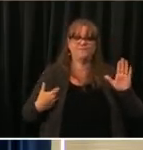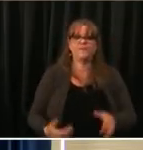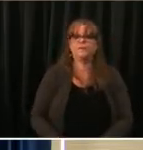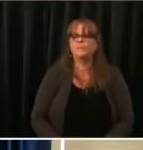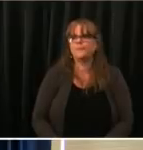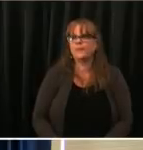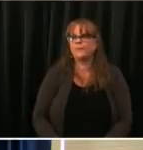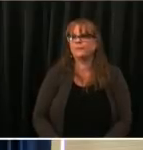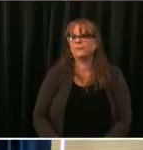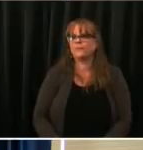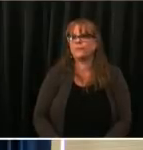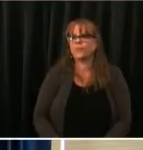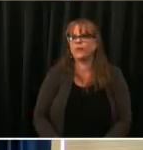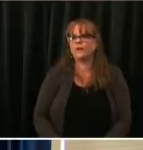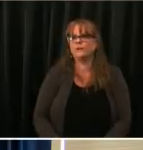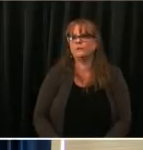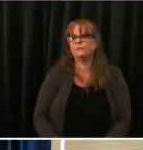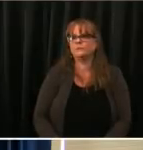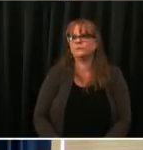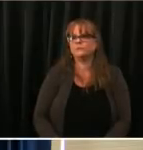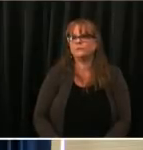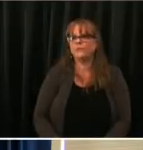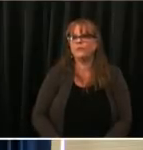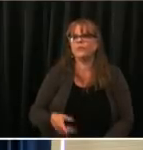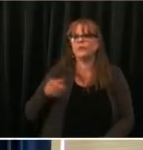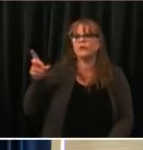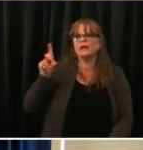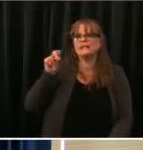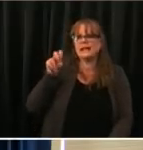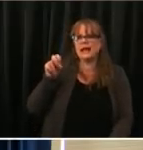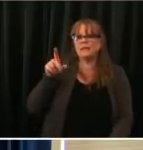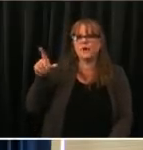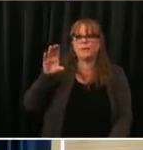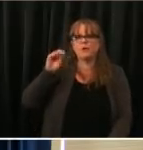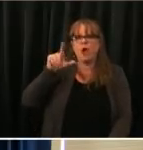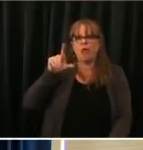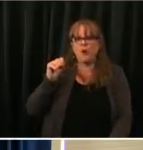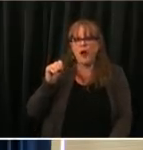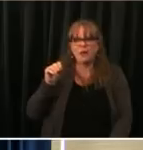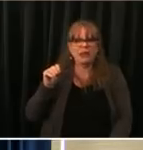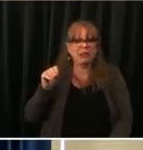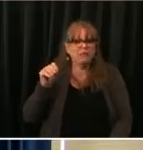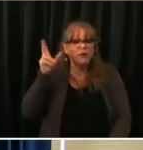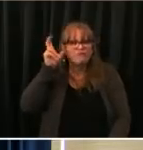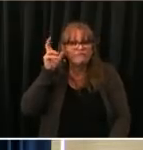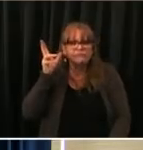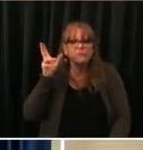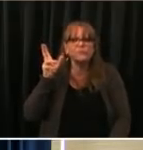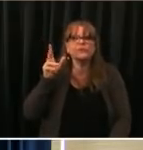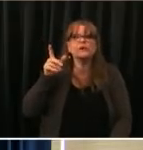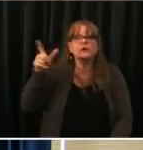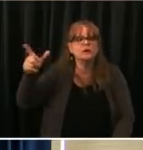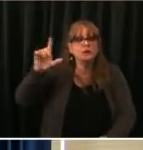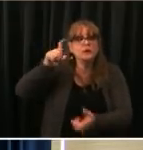Hi, Governor. Dave Perry from Sentinel, Colorado. With the reduction in the level of transmission right now,